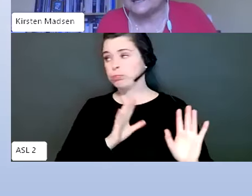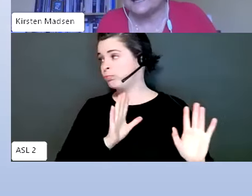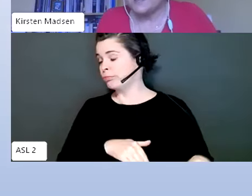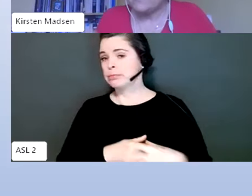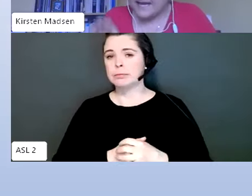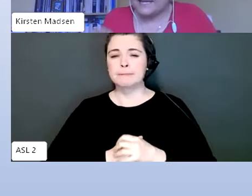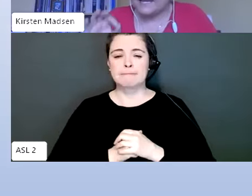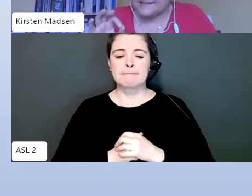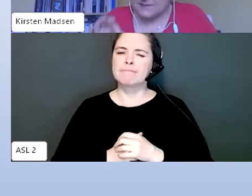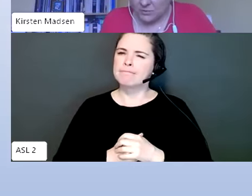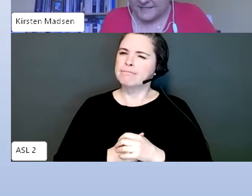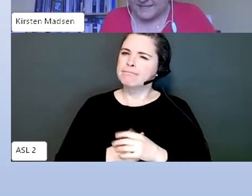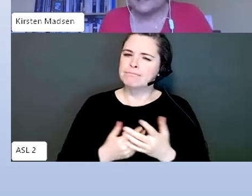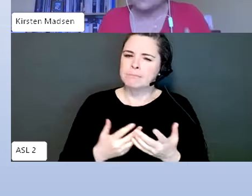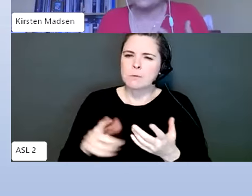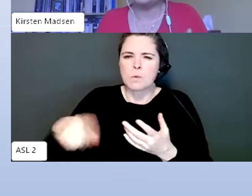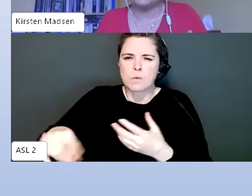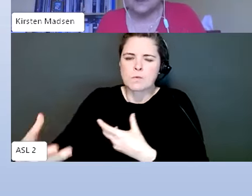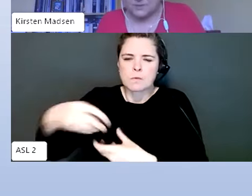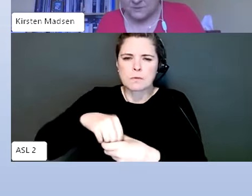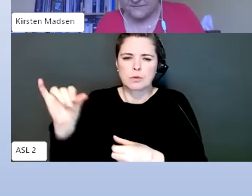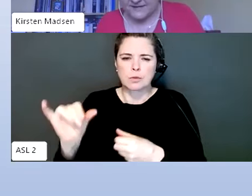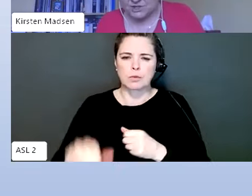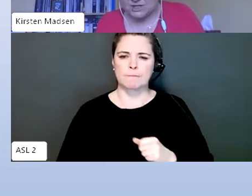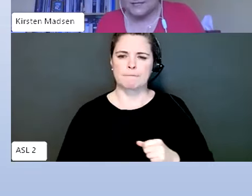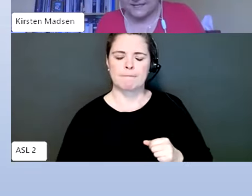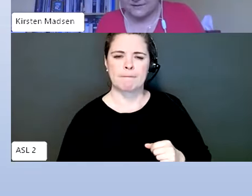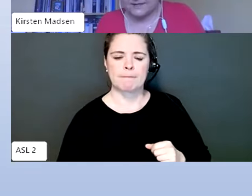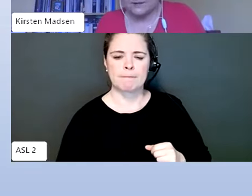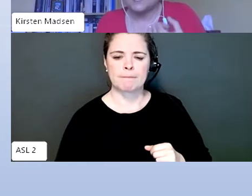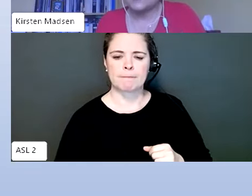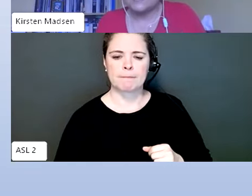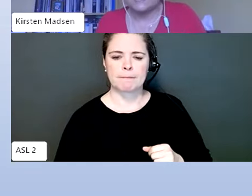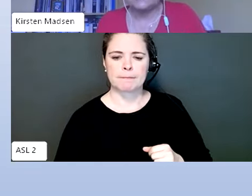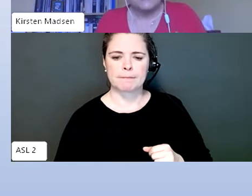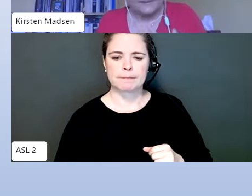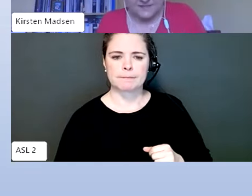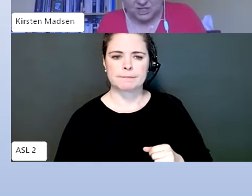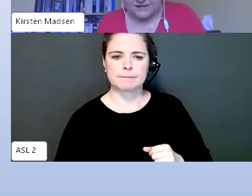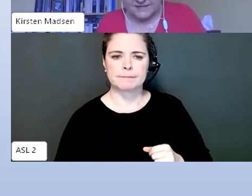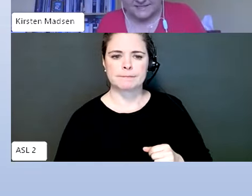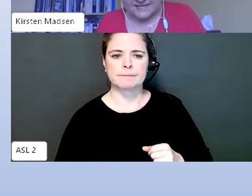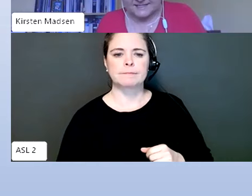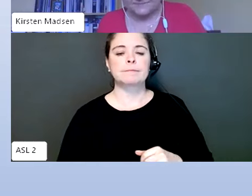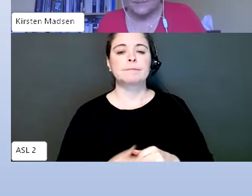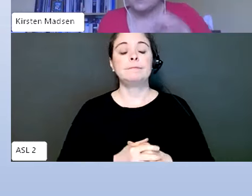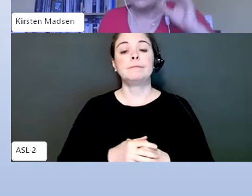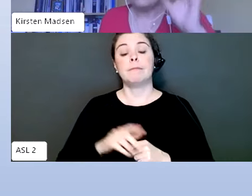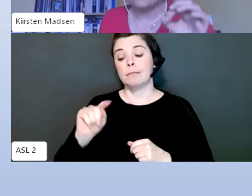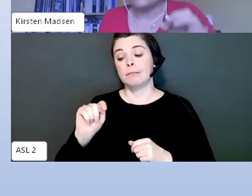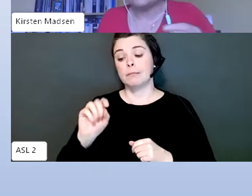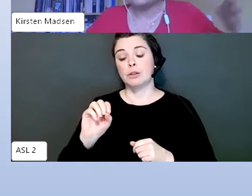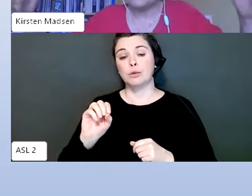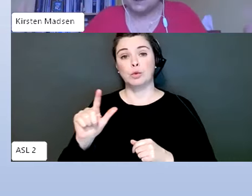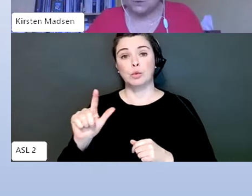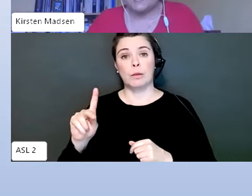toolkit that is loaded on the Elder Abuse Prevention Ontario site and the Sheridan site